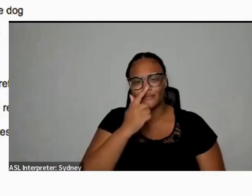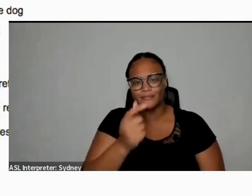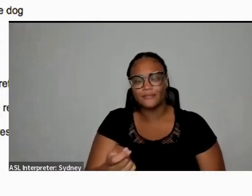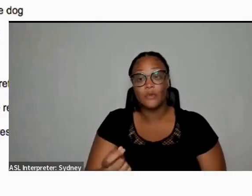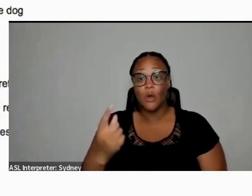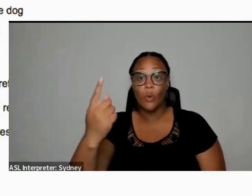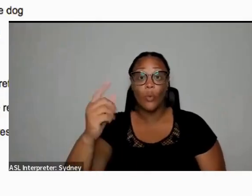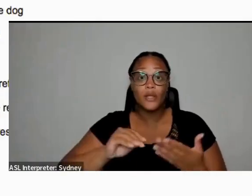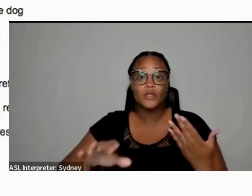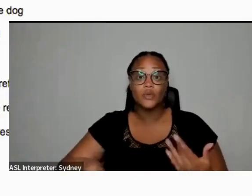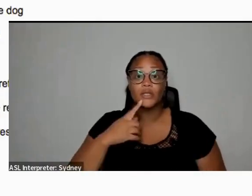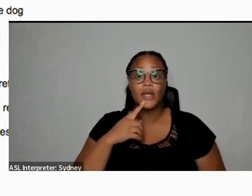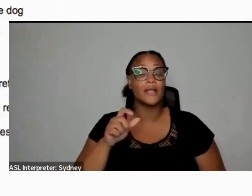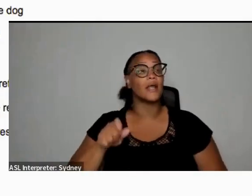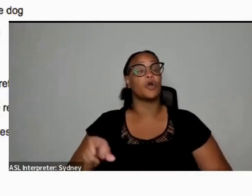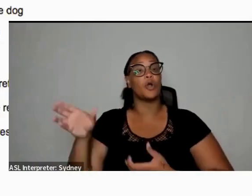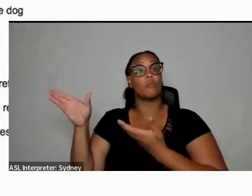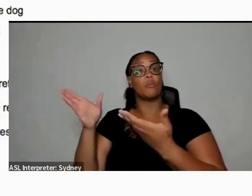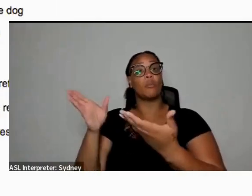the garbage can